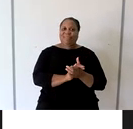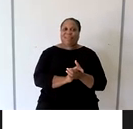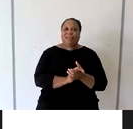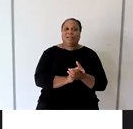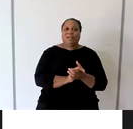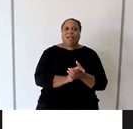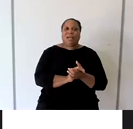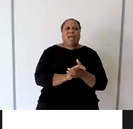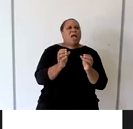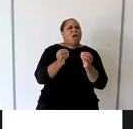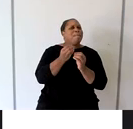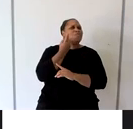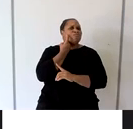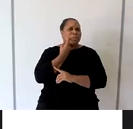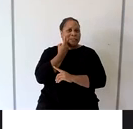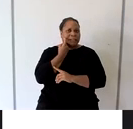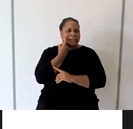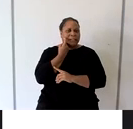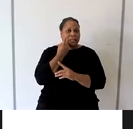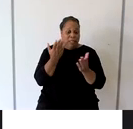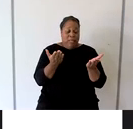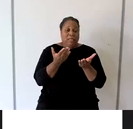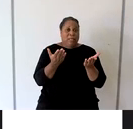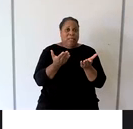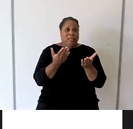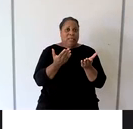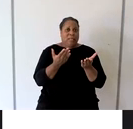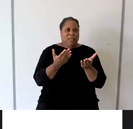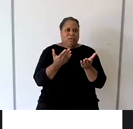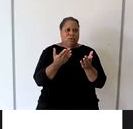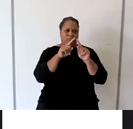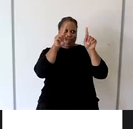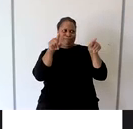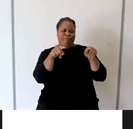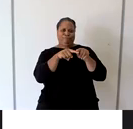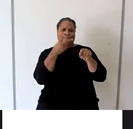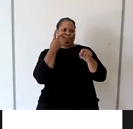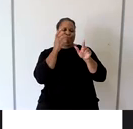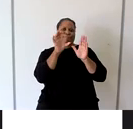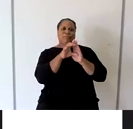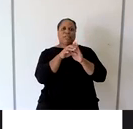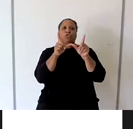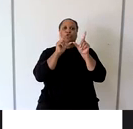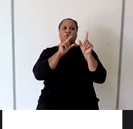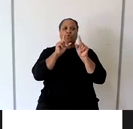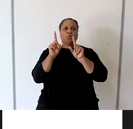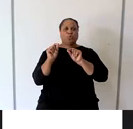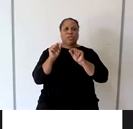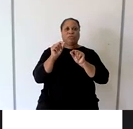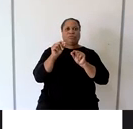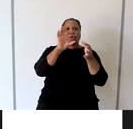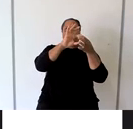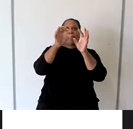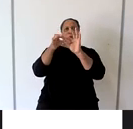And then even more recently, here on the right of your screen, there is a tweet from the Paralympic Games